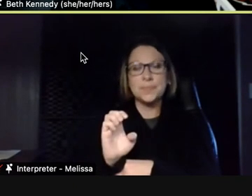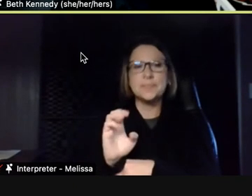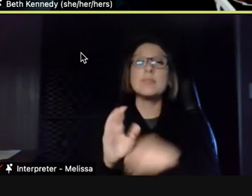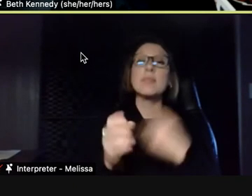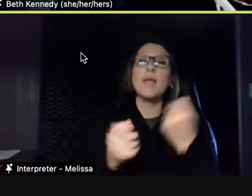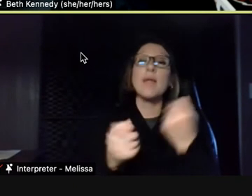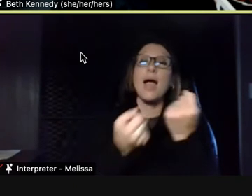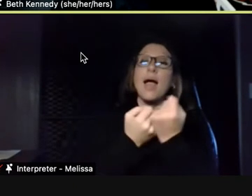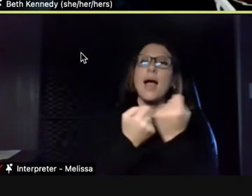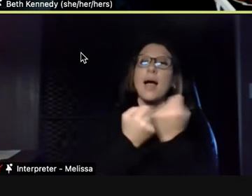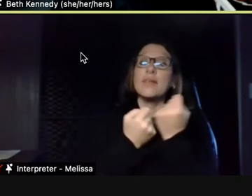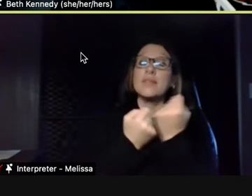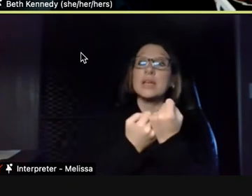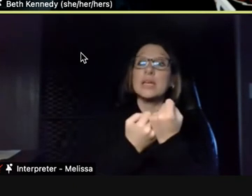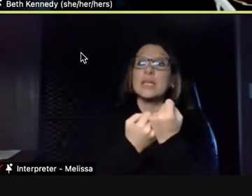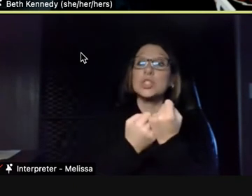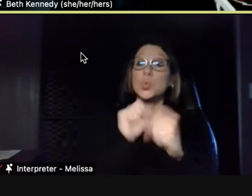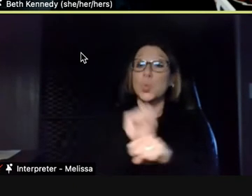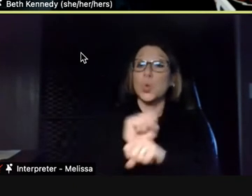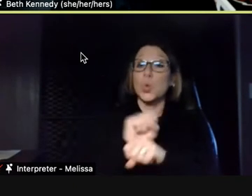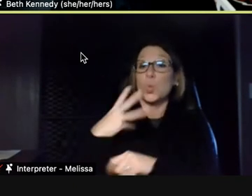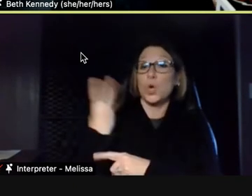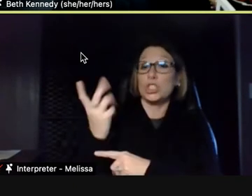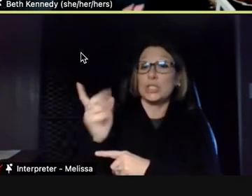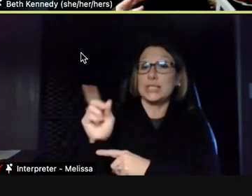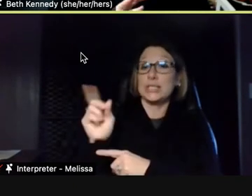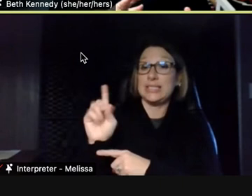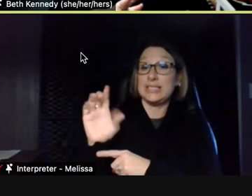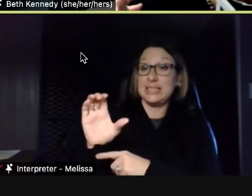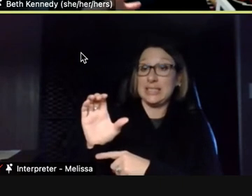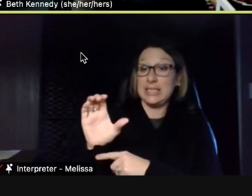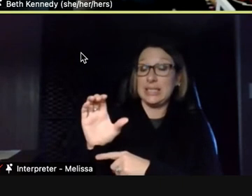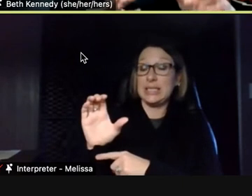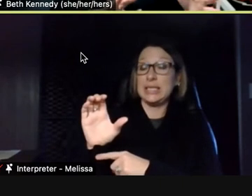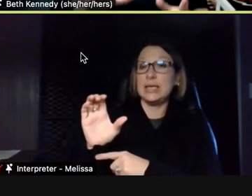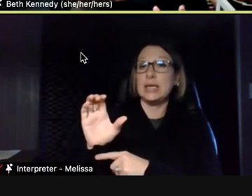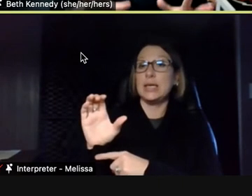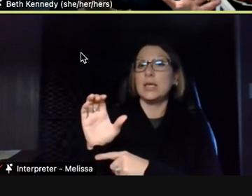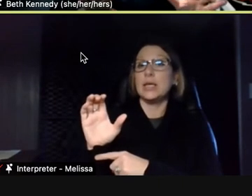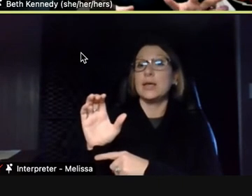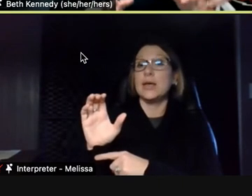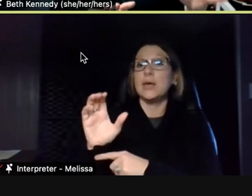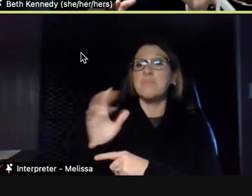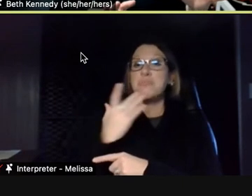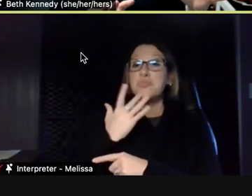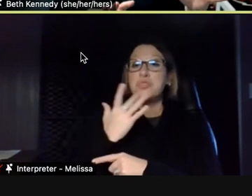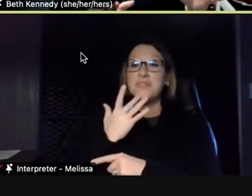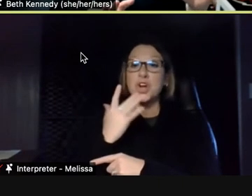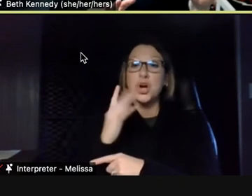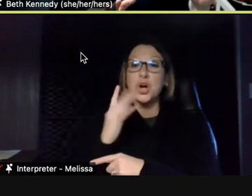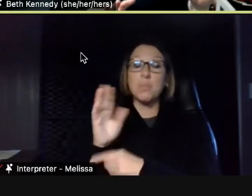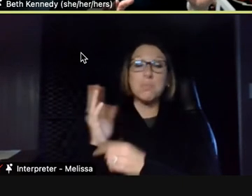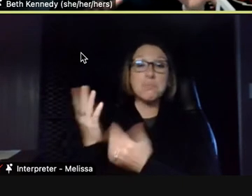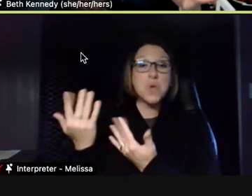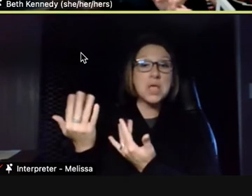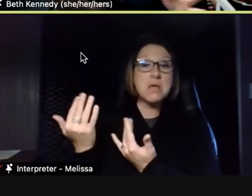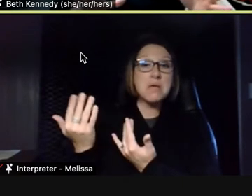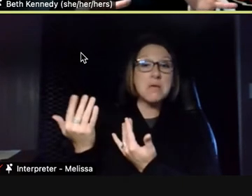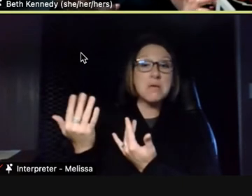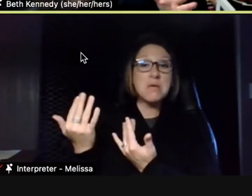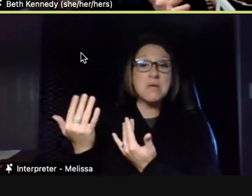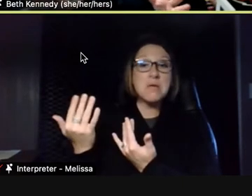advocates who work in Washington, DC really like to wait until things are kind of in